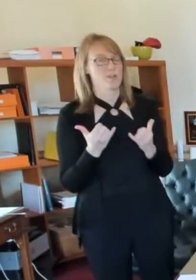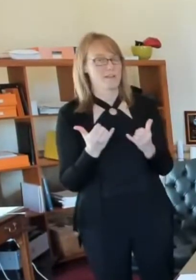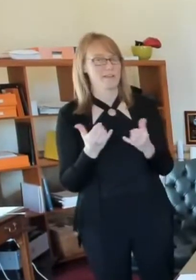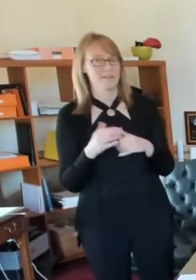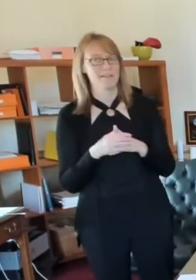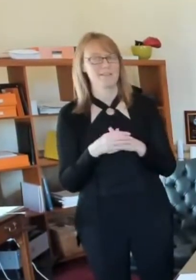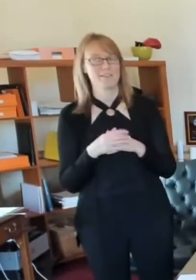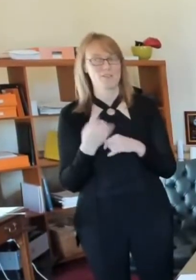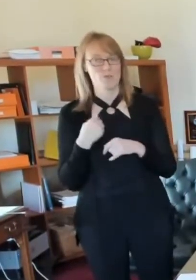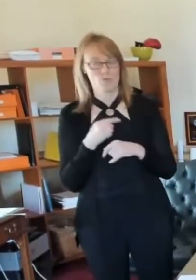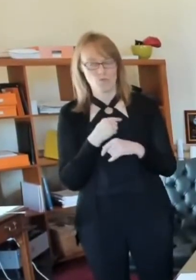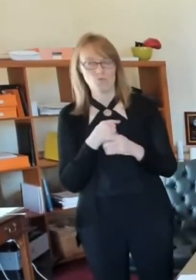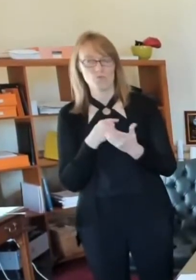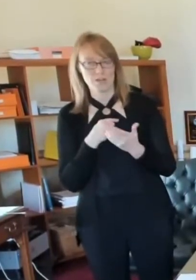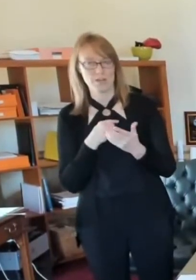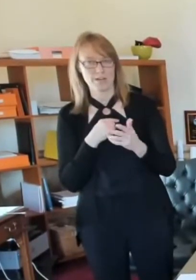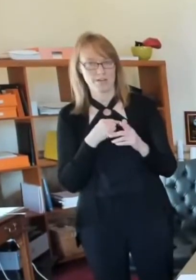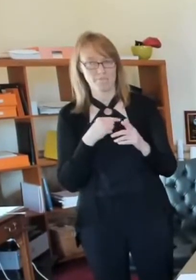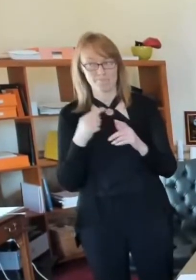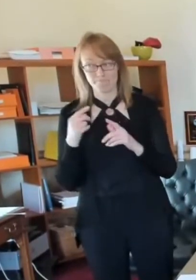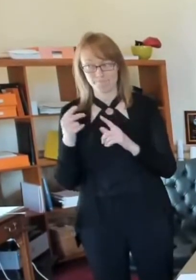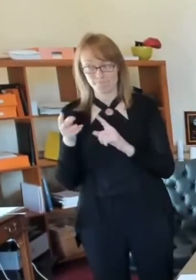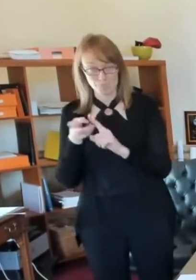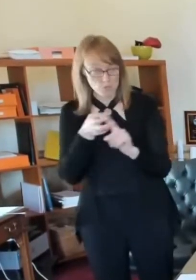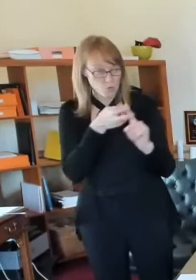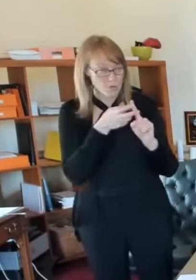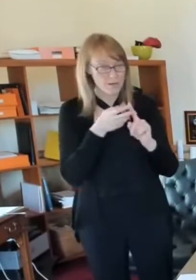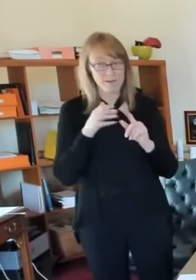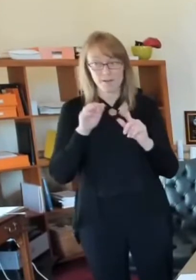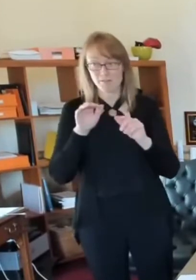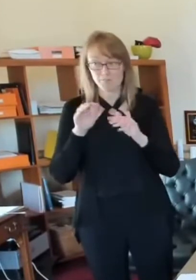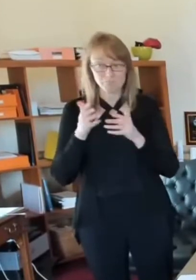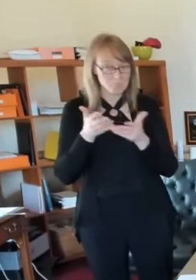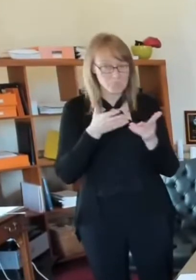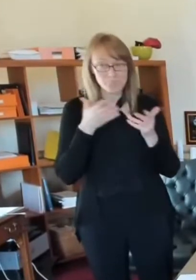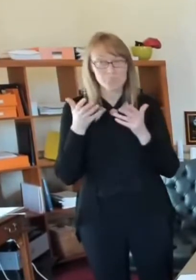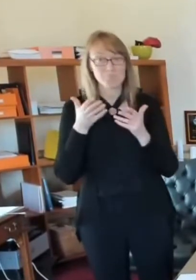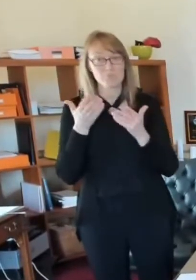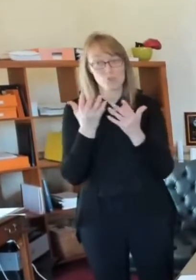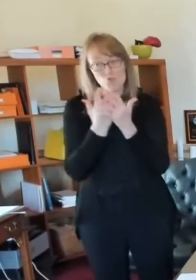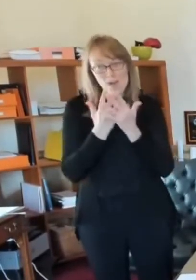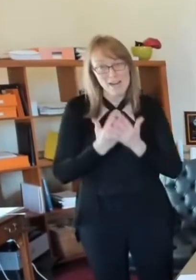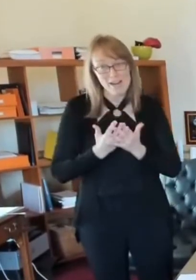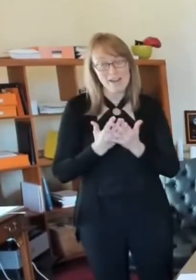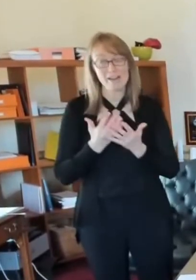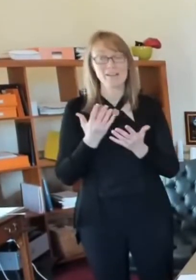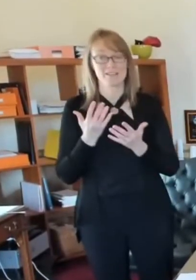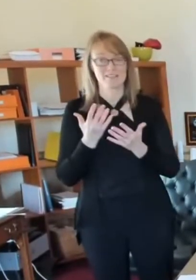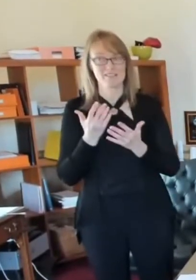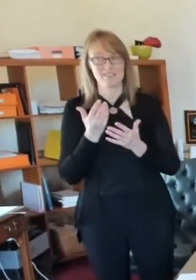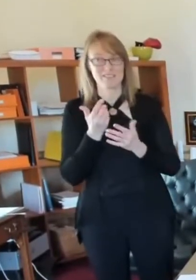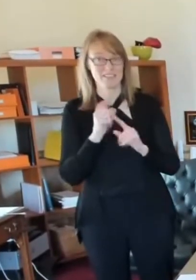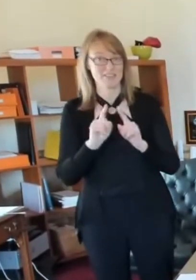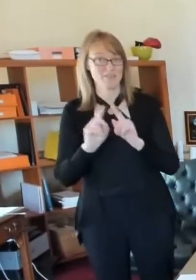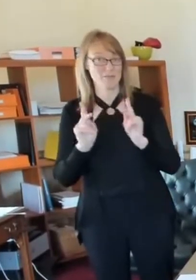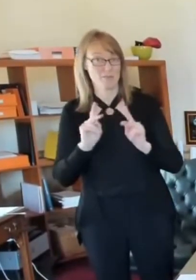screening additional people. So if you or somebody that you know thinks they may want to be a St. Louis police officer,